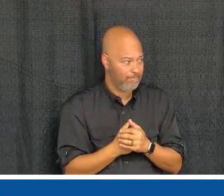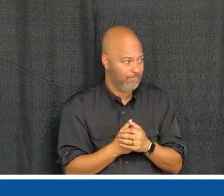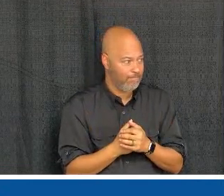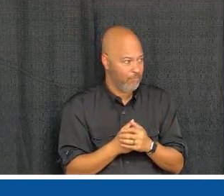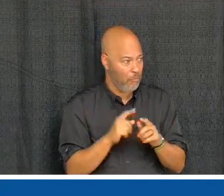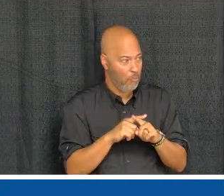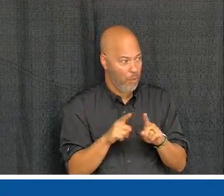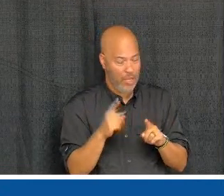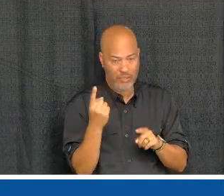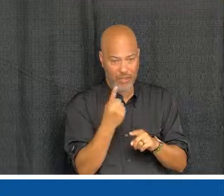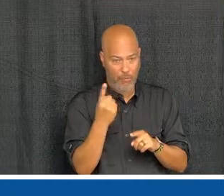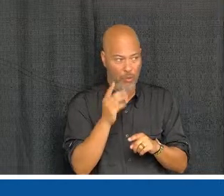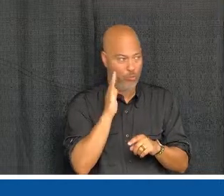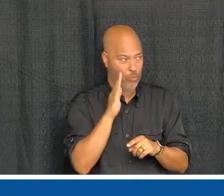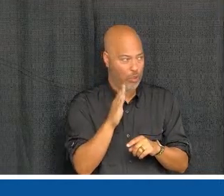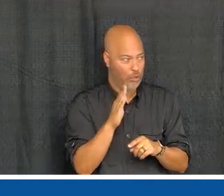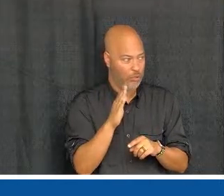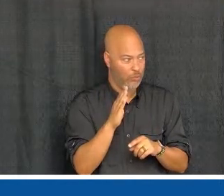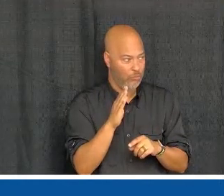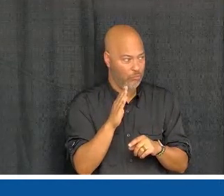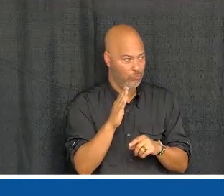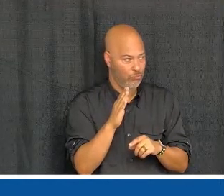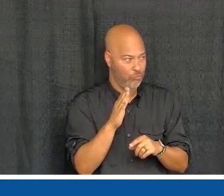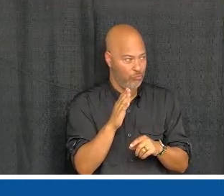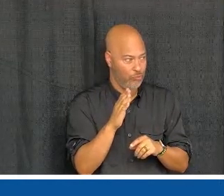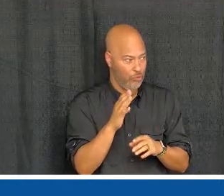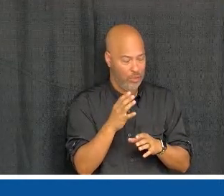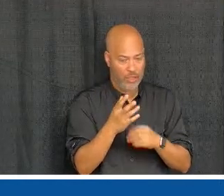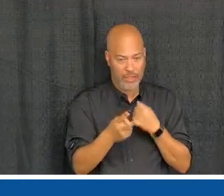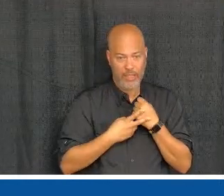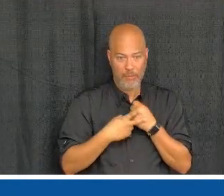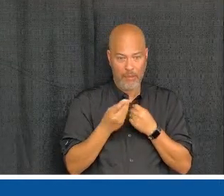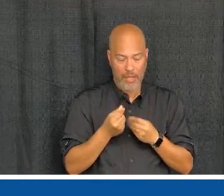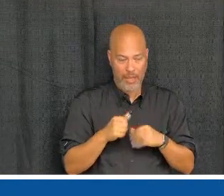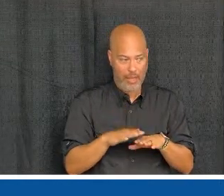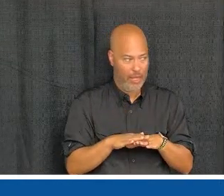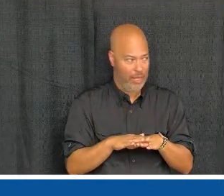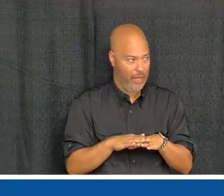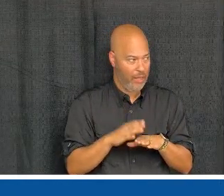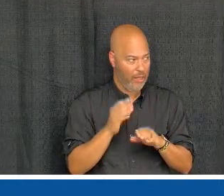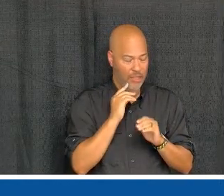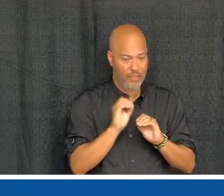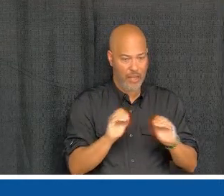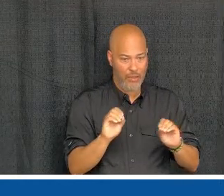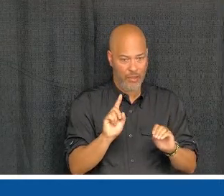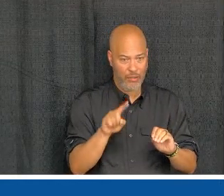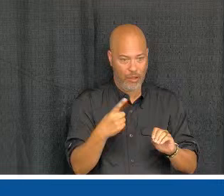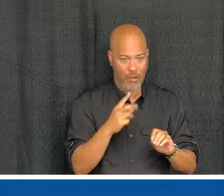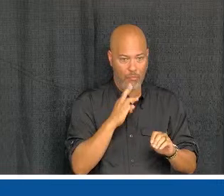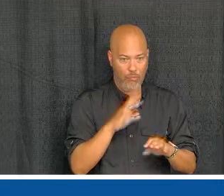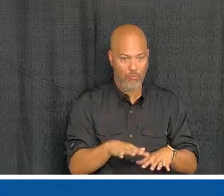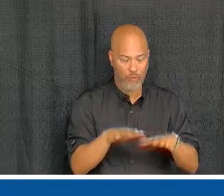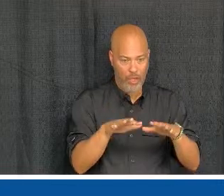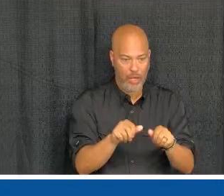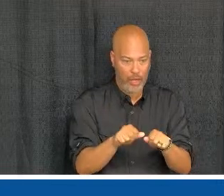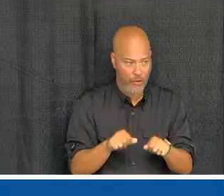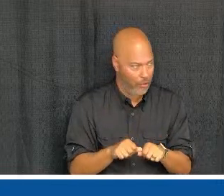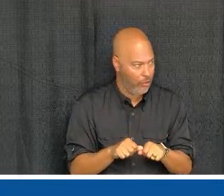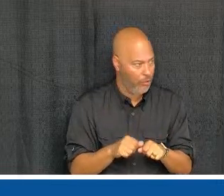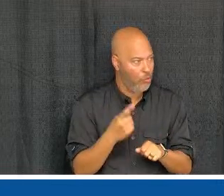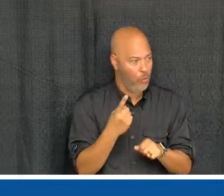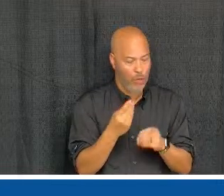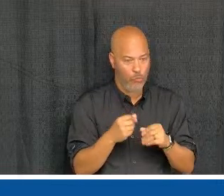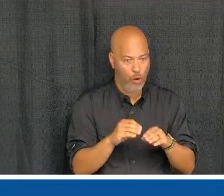But then, I mean, somebody's going to retain the land that is nothing but floodplain. One property